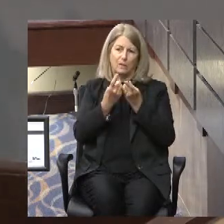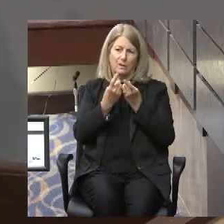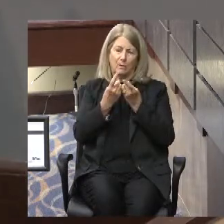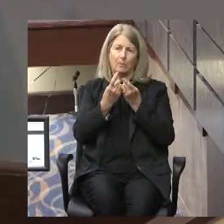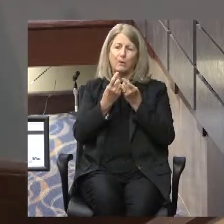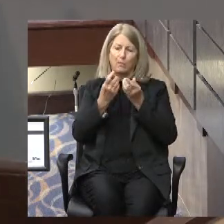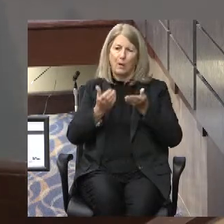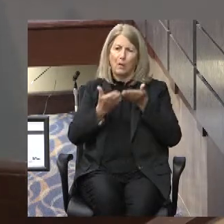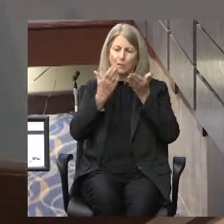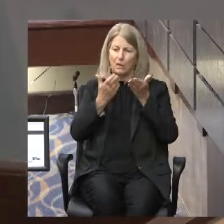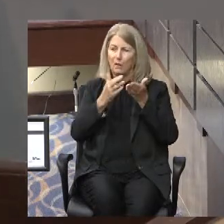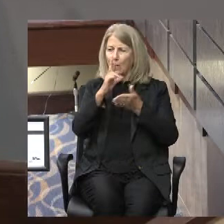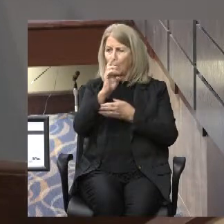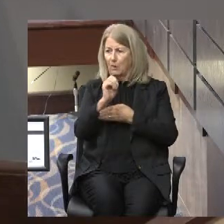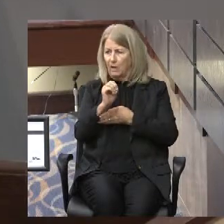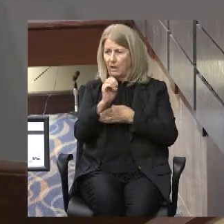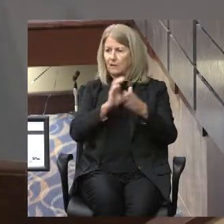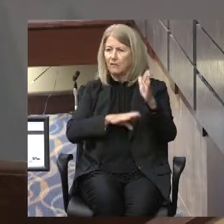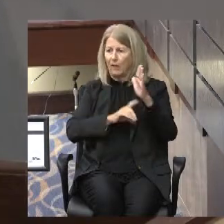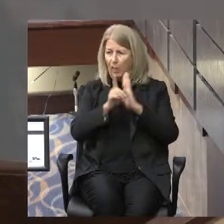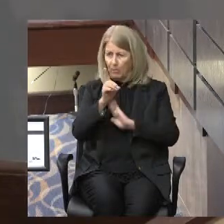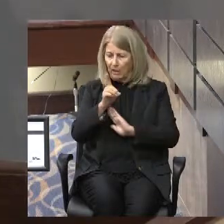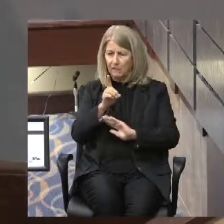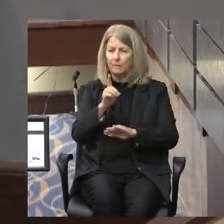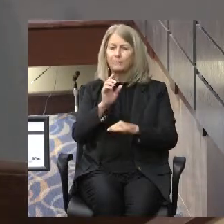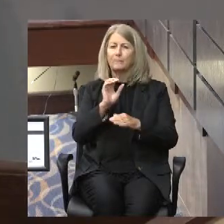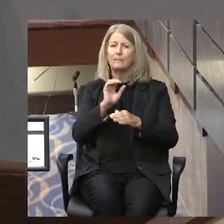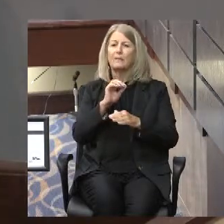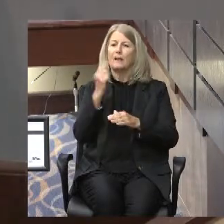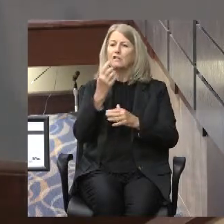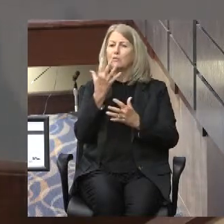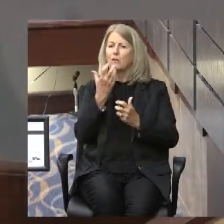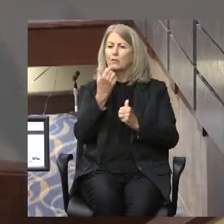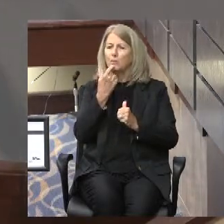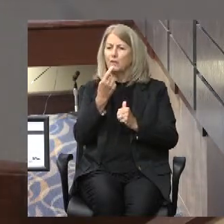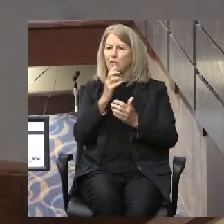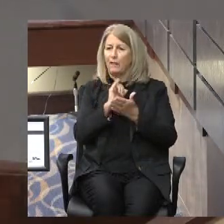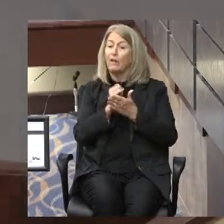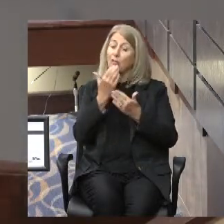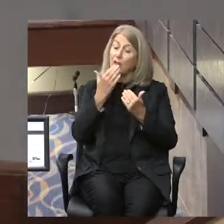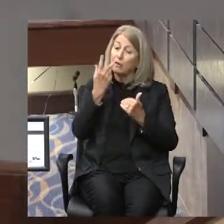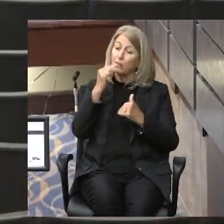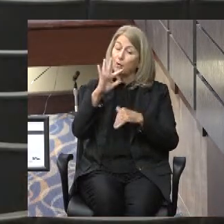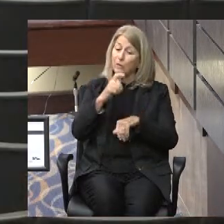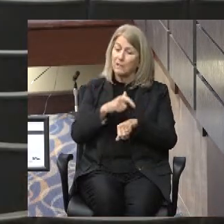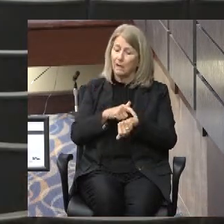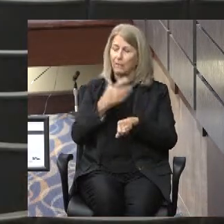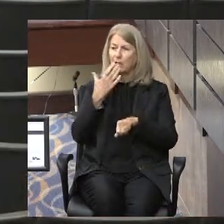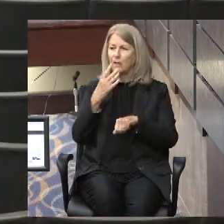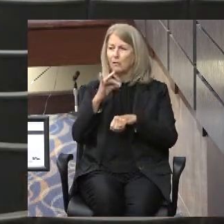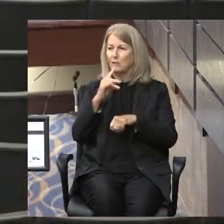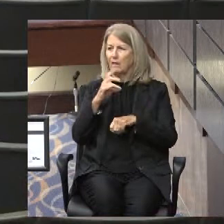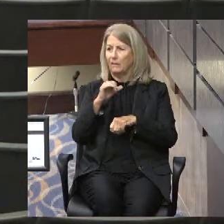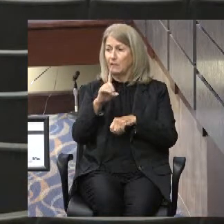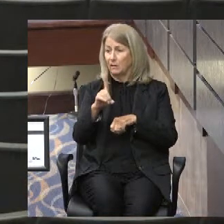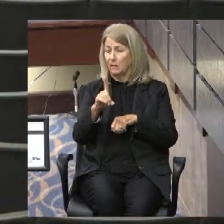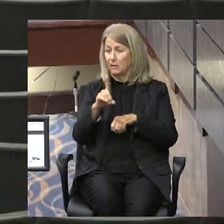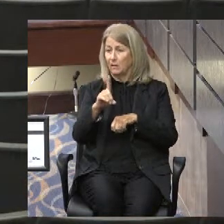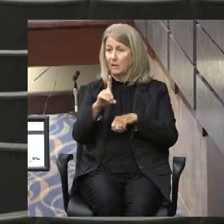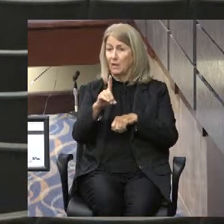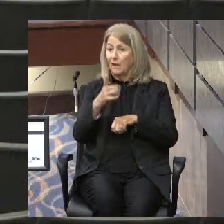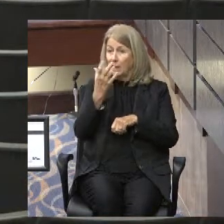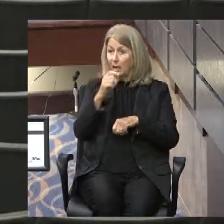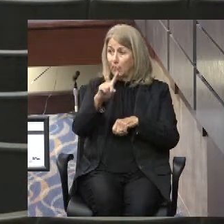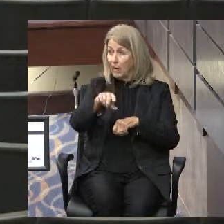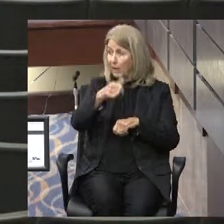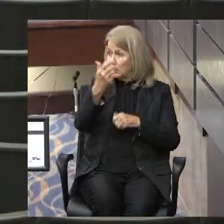overall as a whole. So I just wanted to mention that. Thank you guys for your time. Thank you, David. Anyone else here to